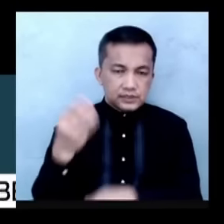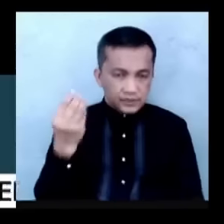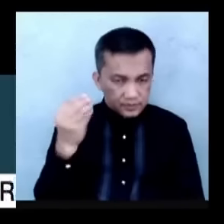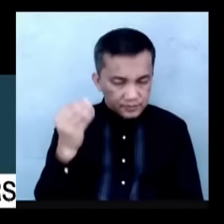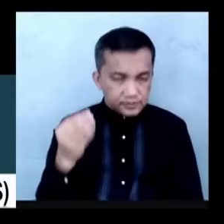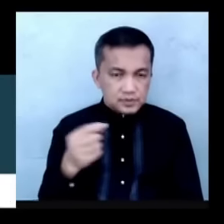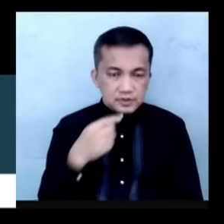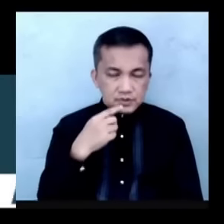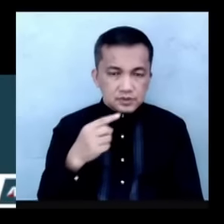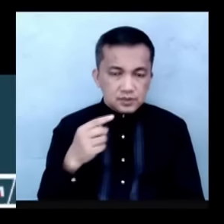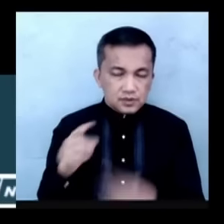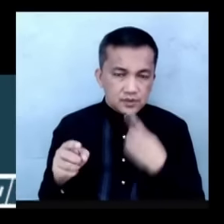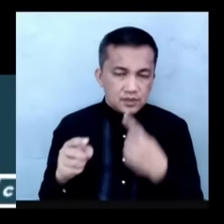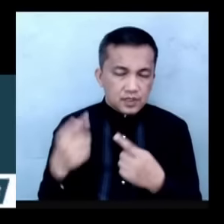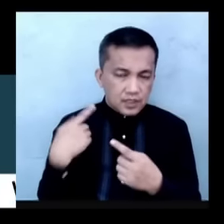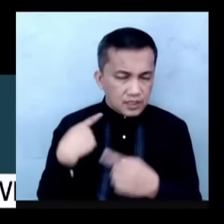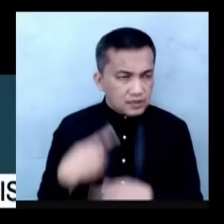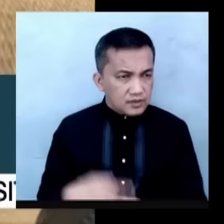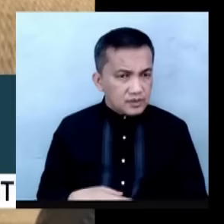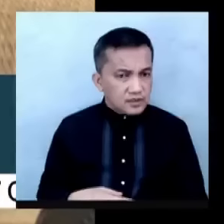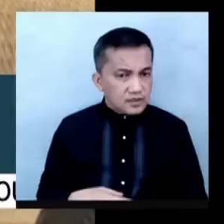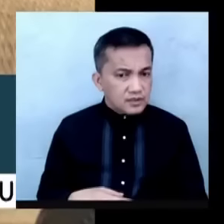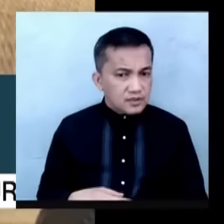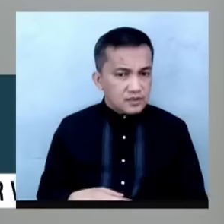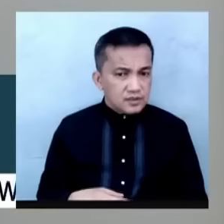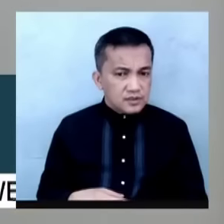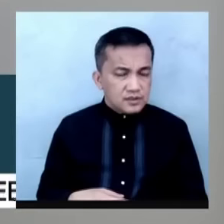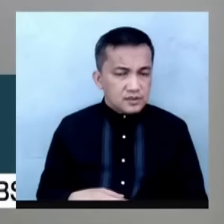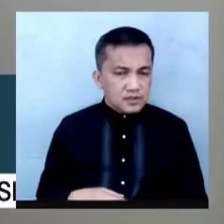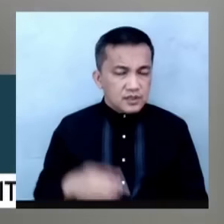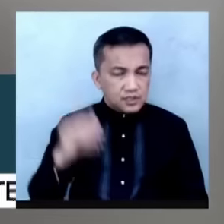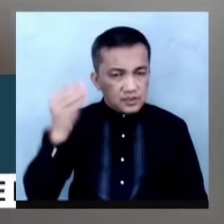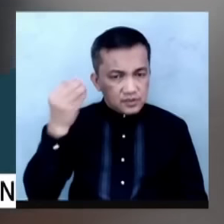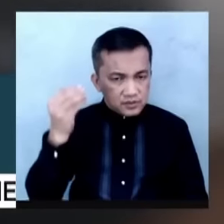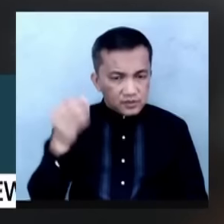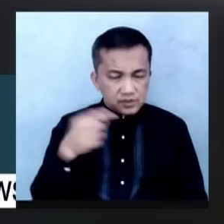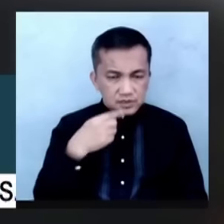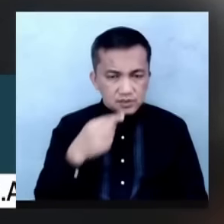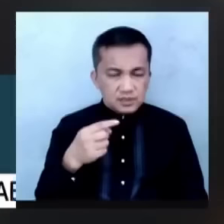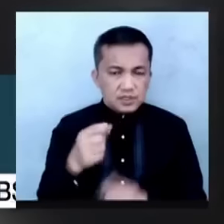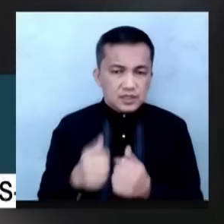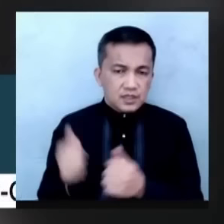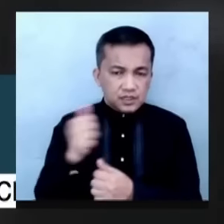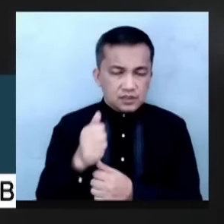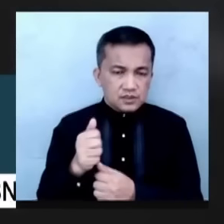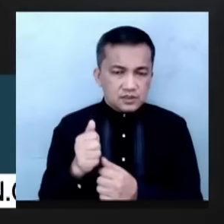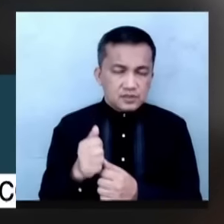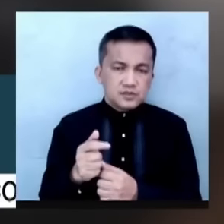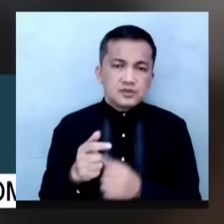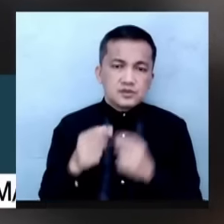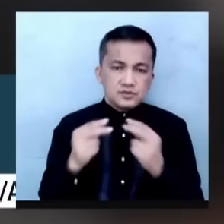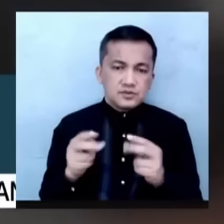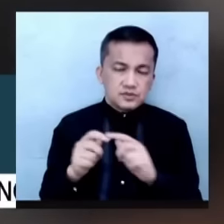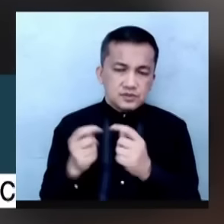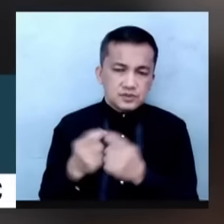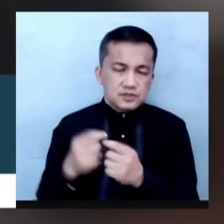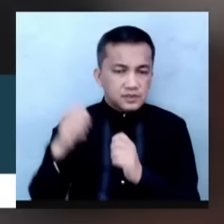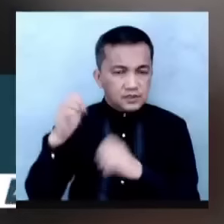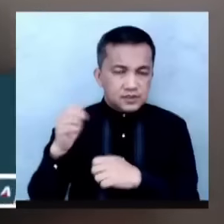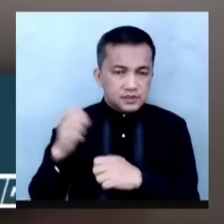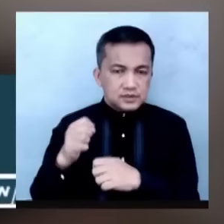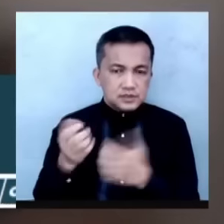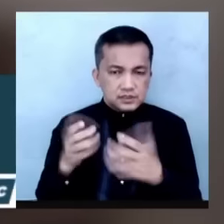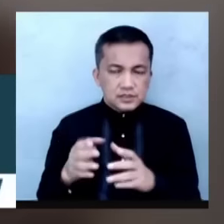they discovered that Guo booked from one hotel to another in Jakarta to hide from authorities. The news team is expecting to get a chance to see and